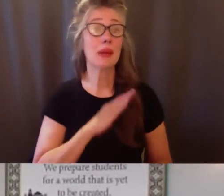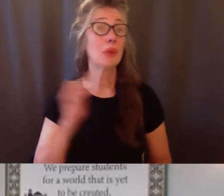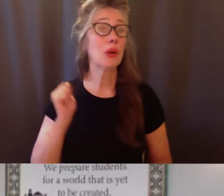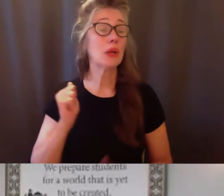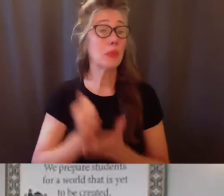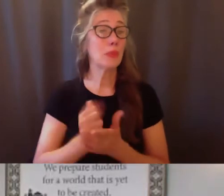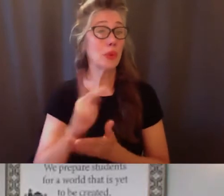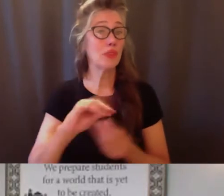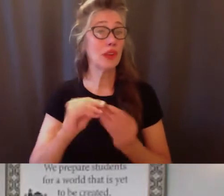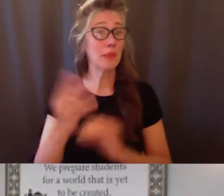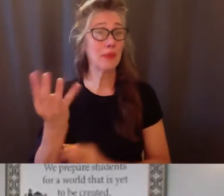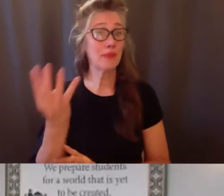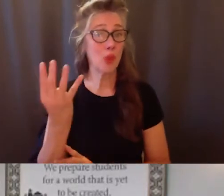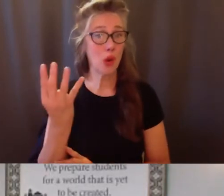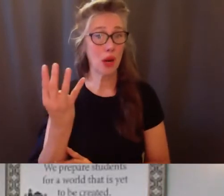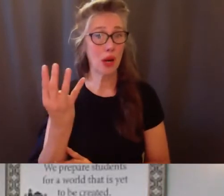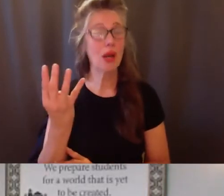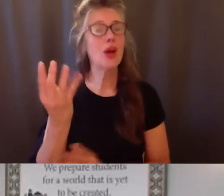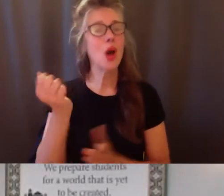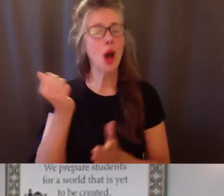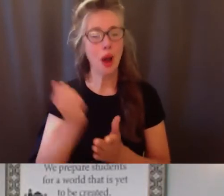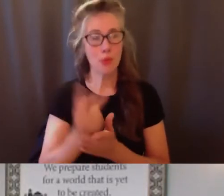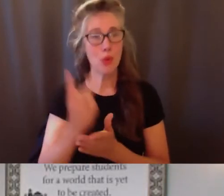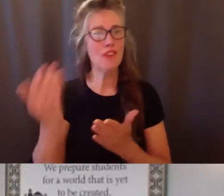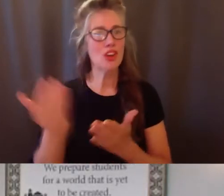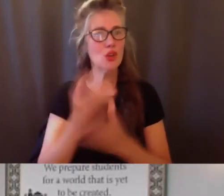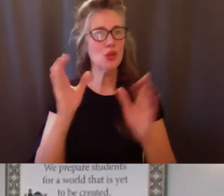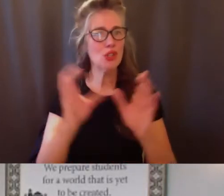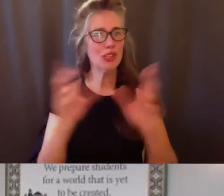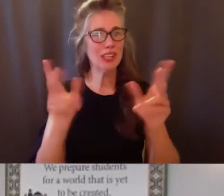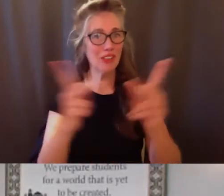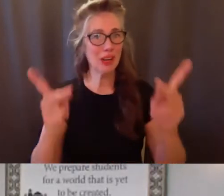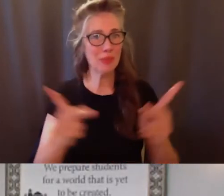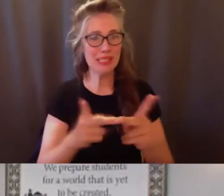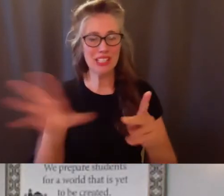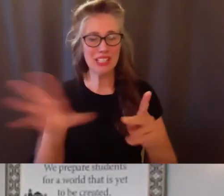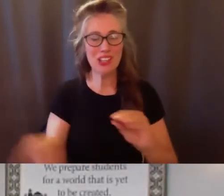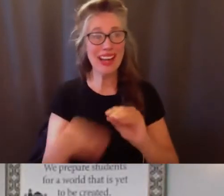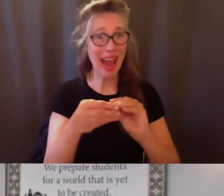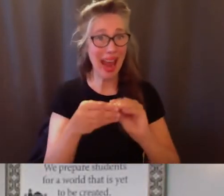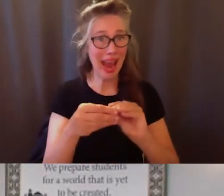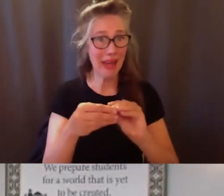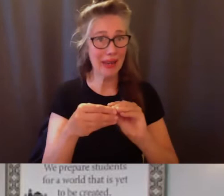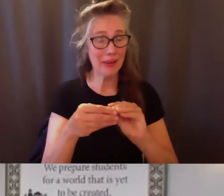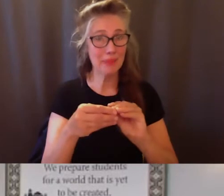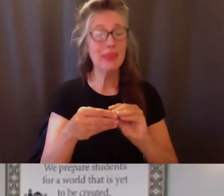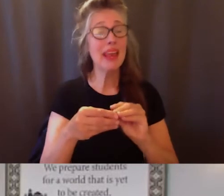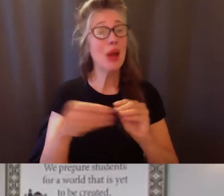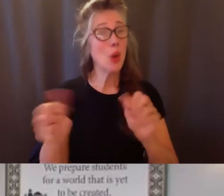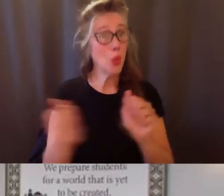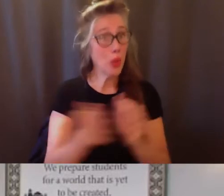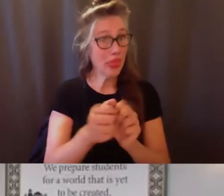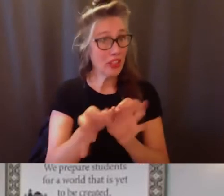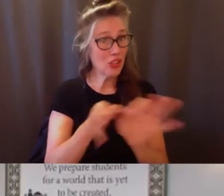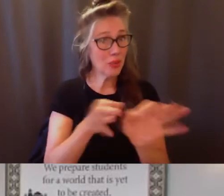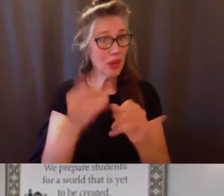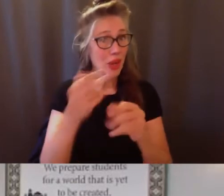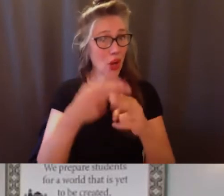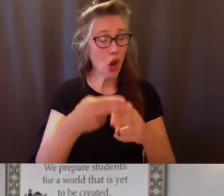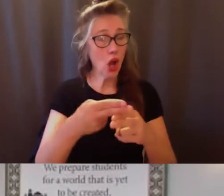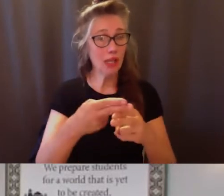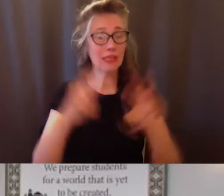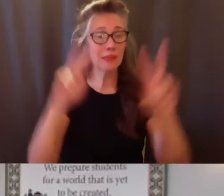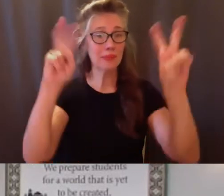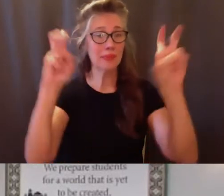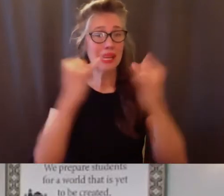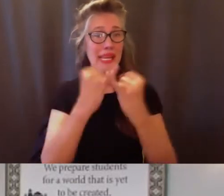4, which is the approval of a new certificated position and description called Independent Study Specialist.